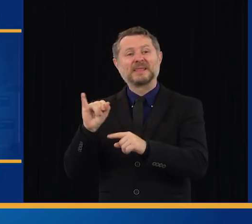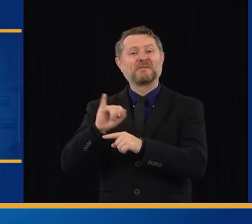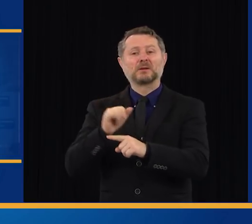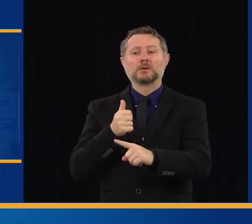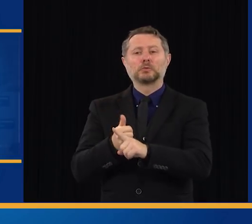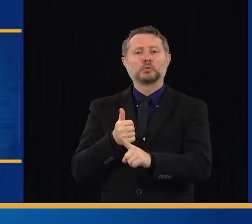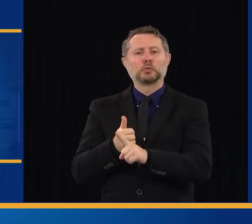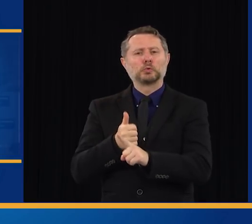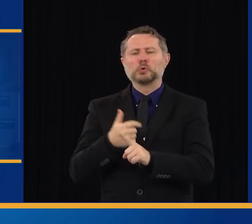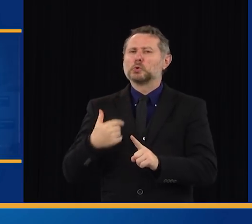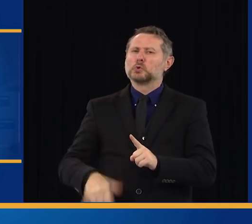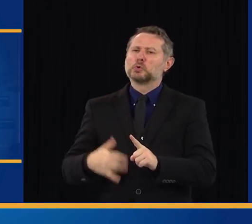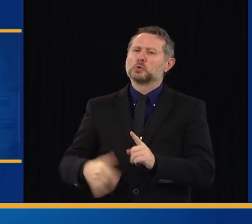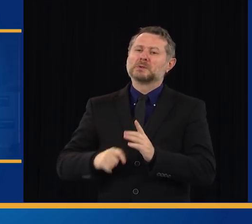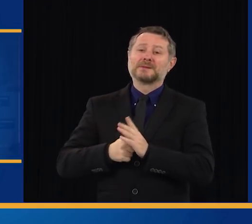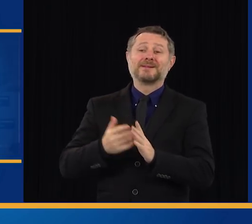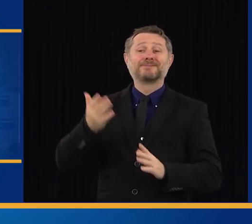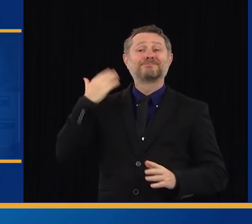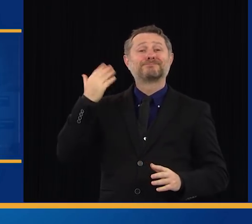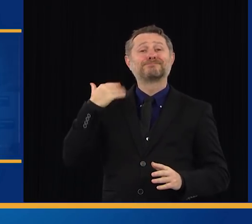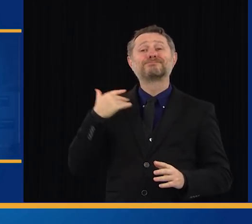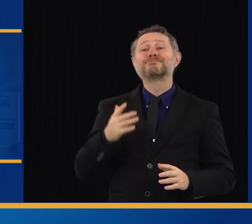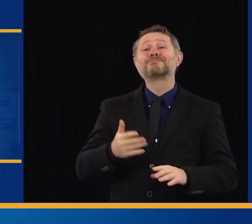those early projection models